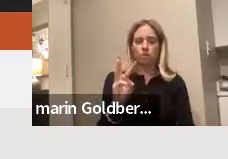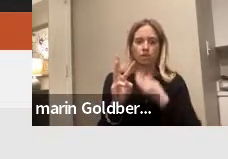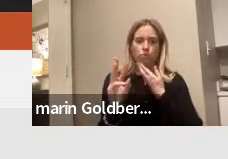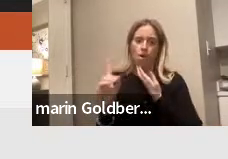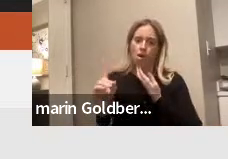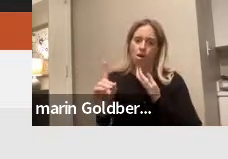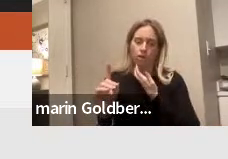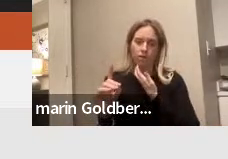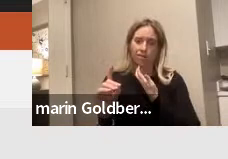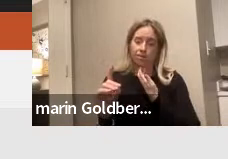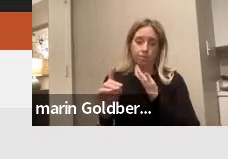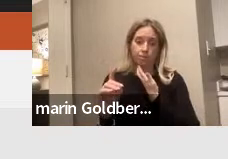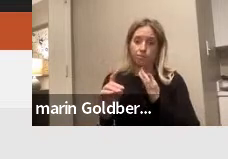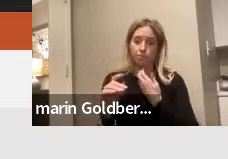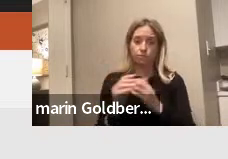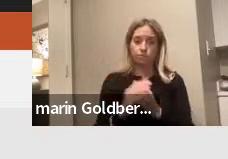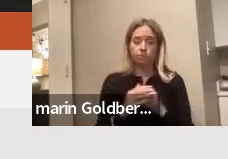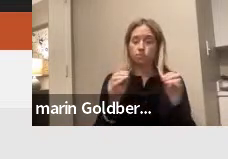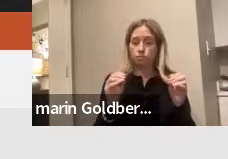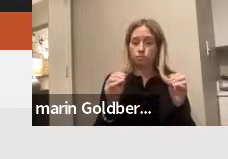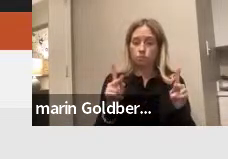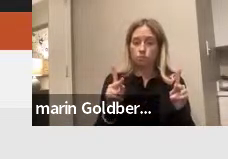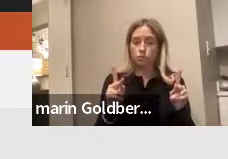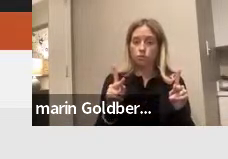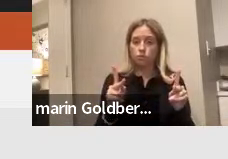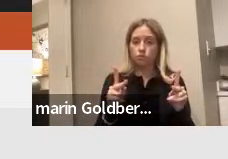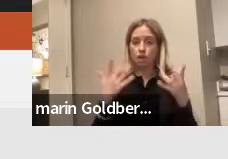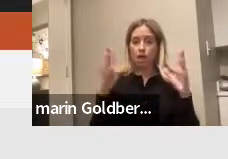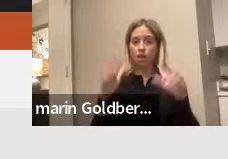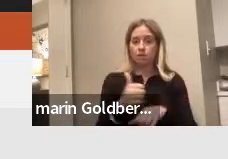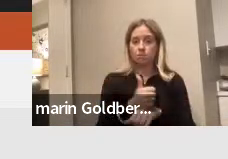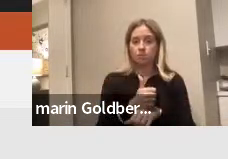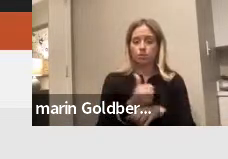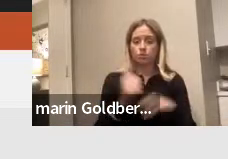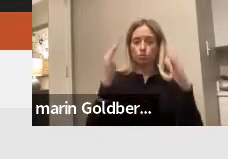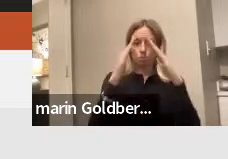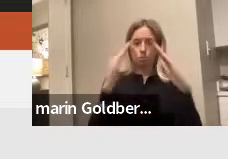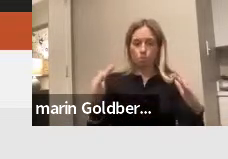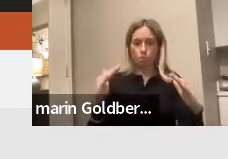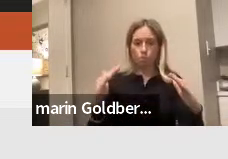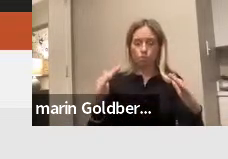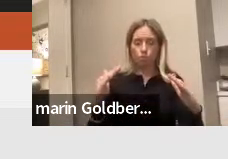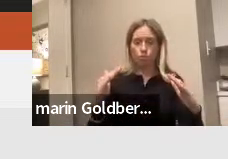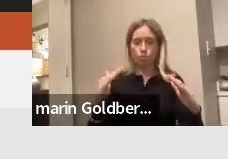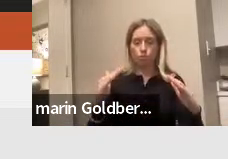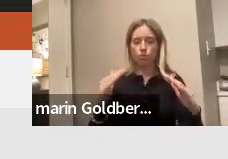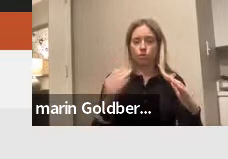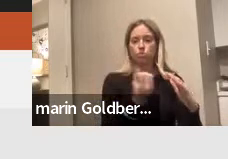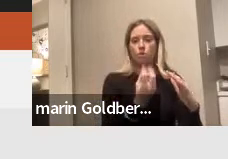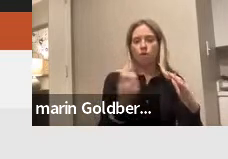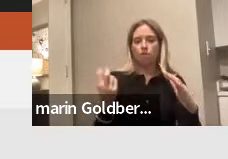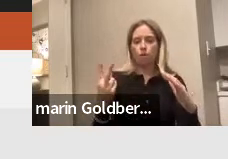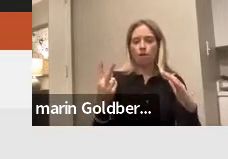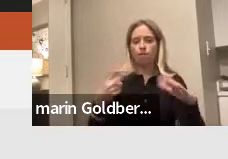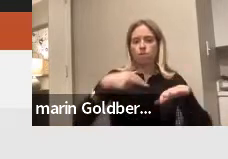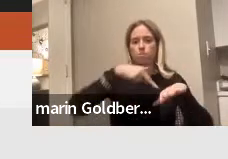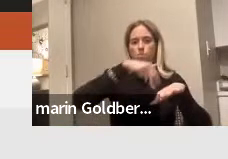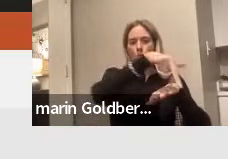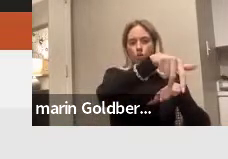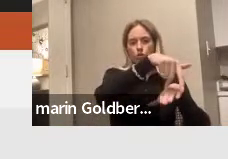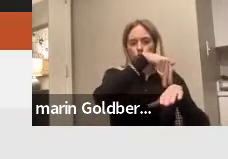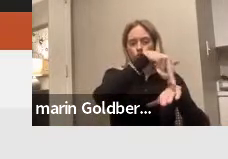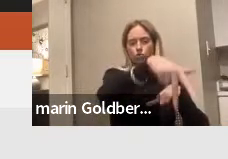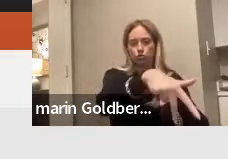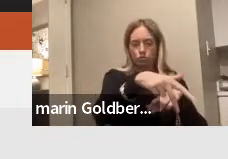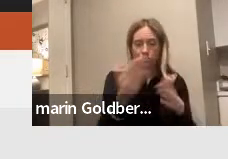E206.1, which would in effect approve an as-built porch roof located at 1212 Oates Street Northeast. Again,